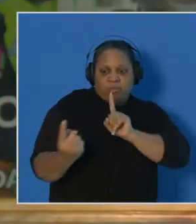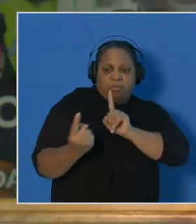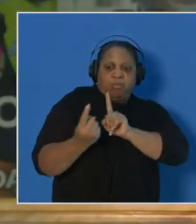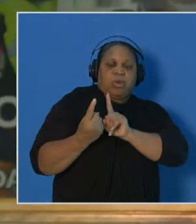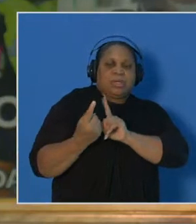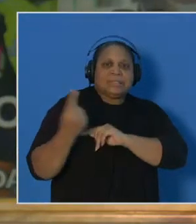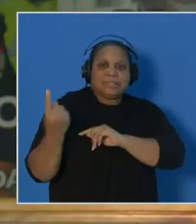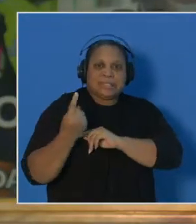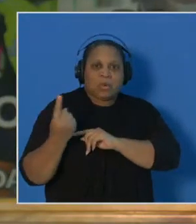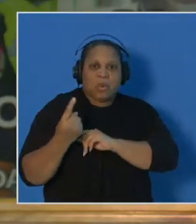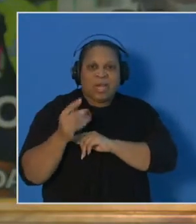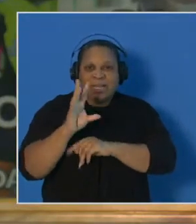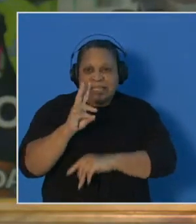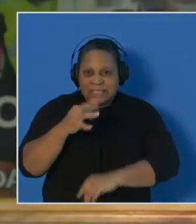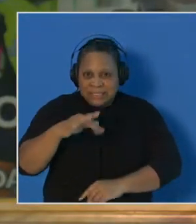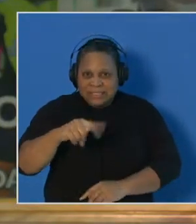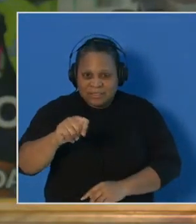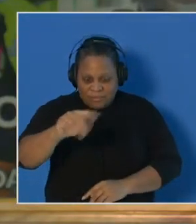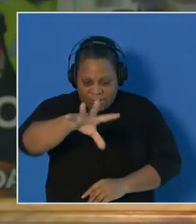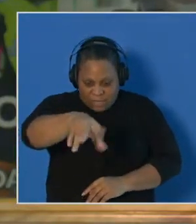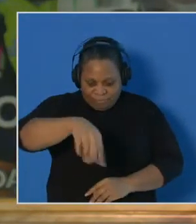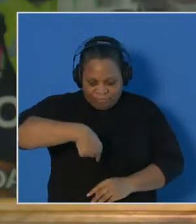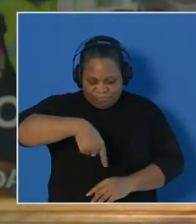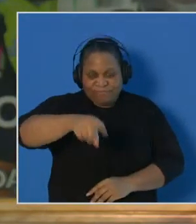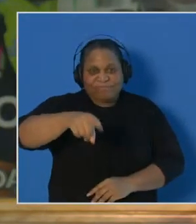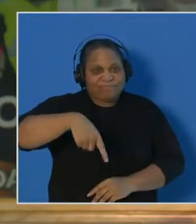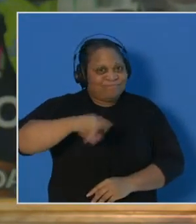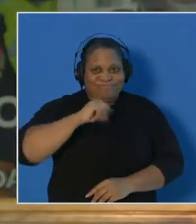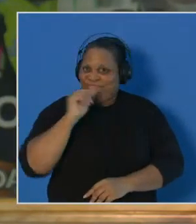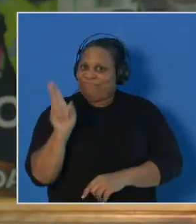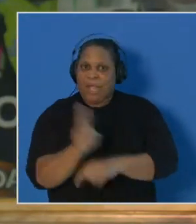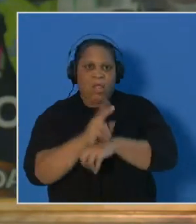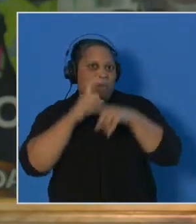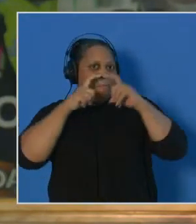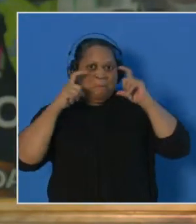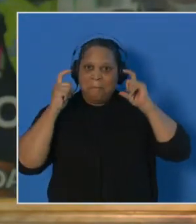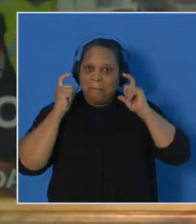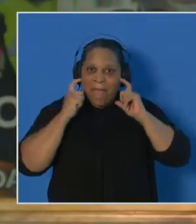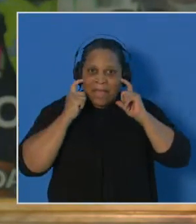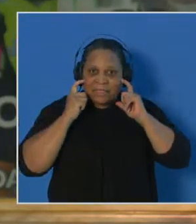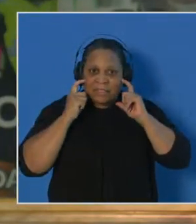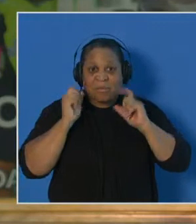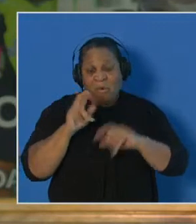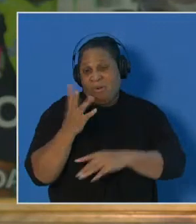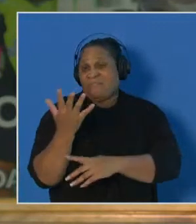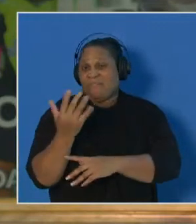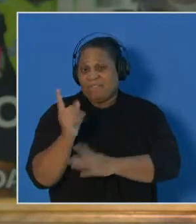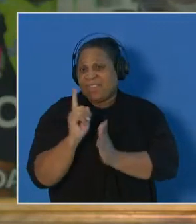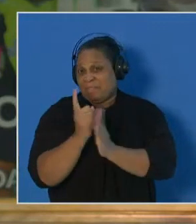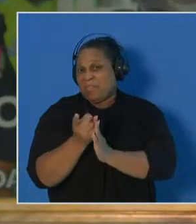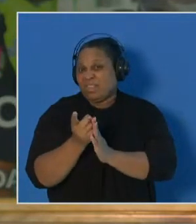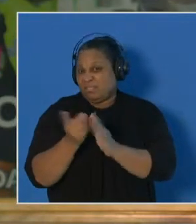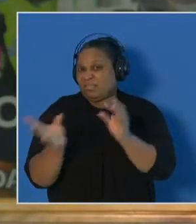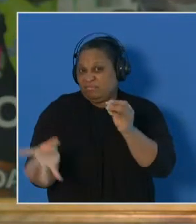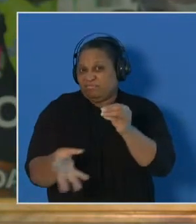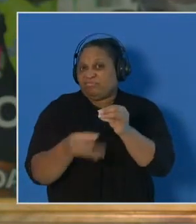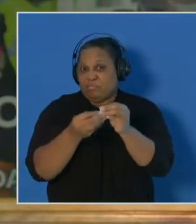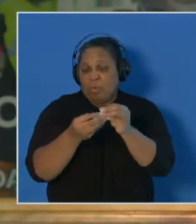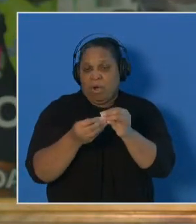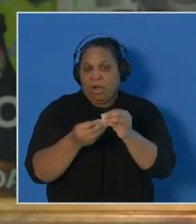means being within 6 feet of someone who was not wearing a mask for 15 minutes or more.